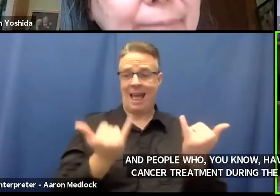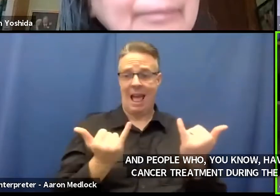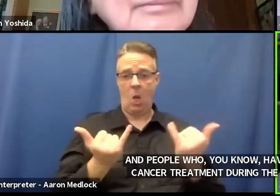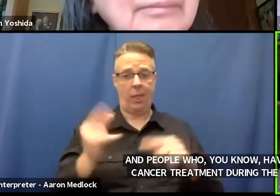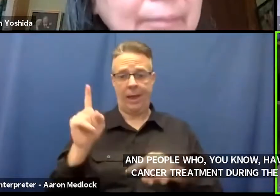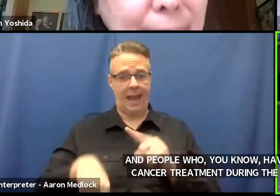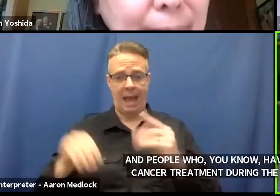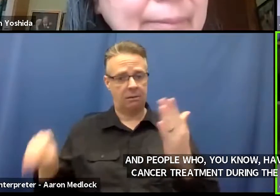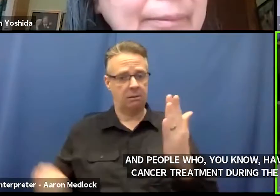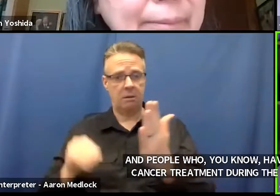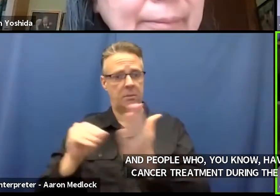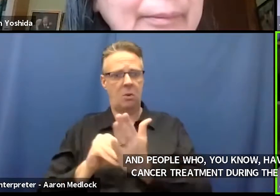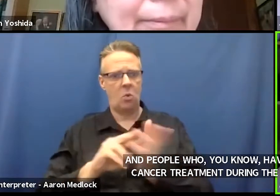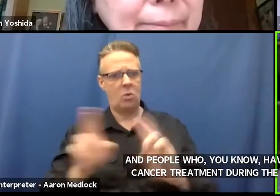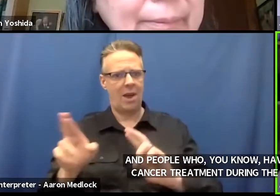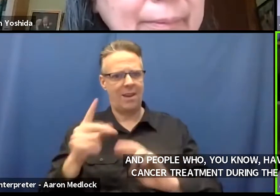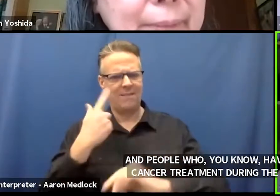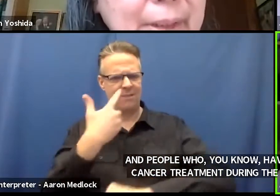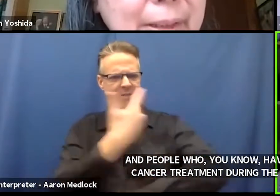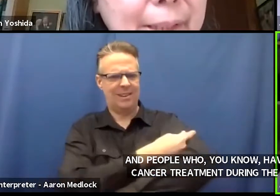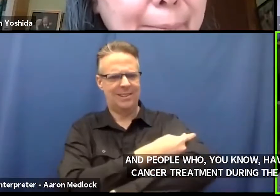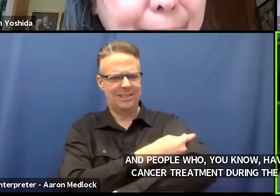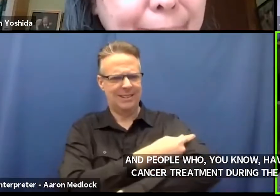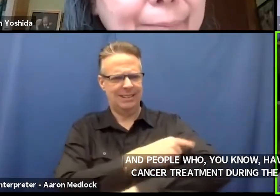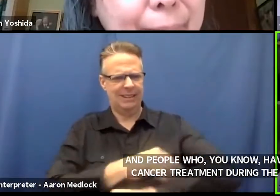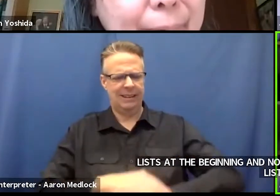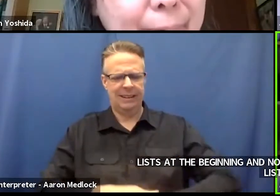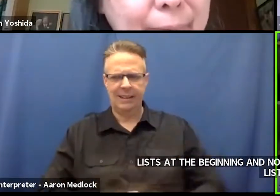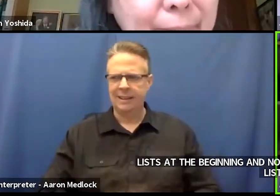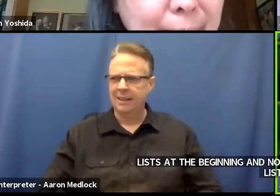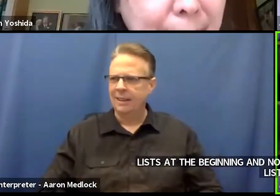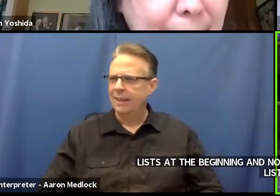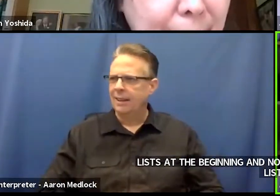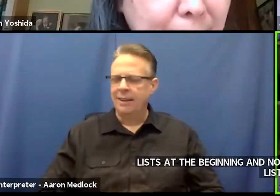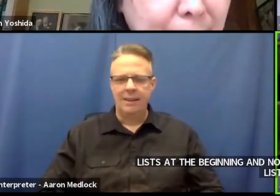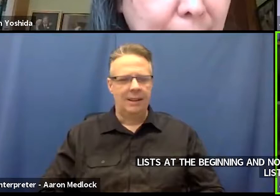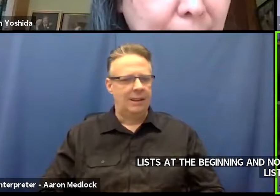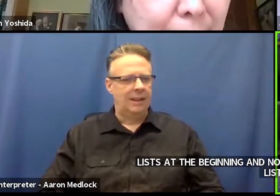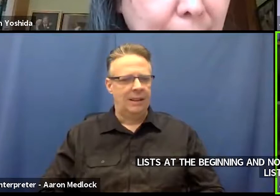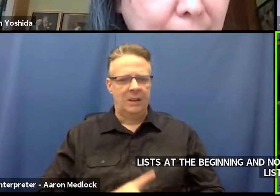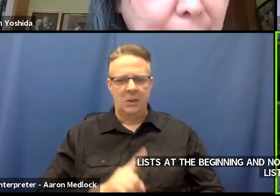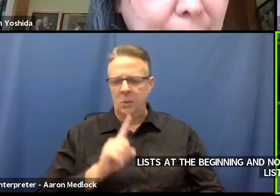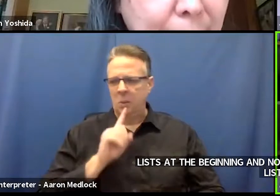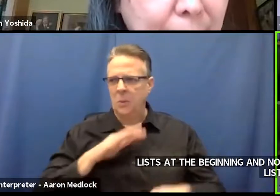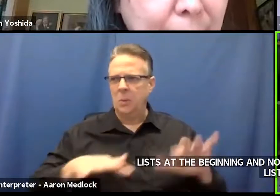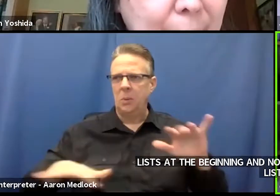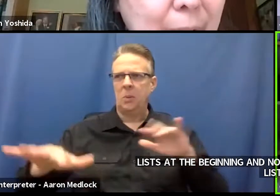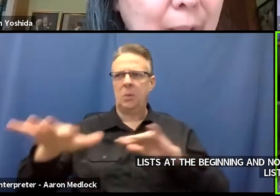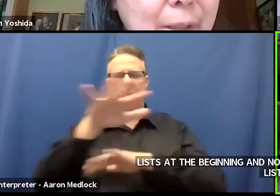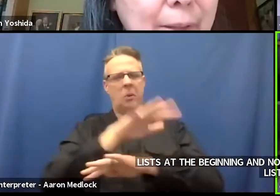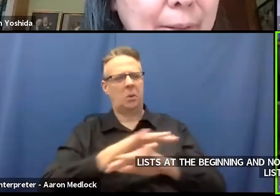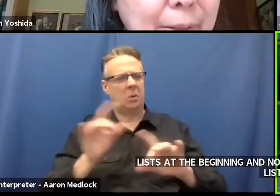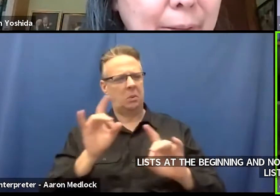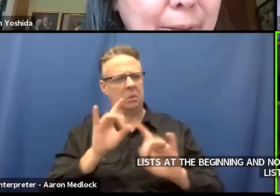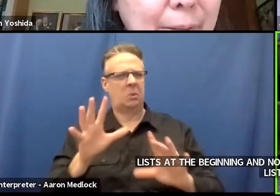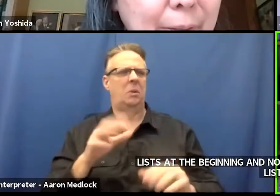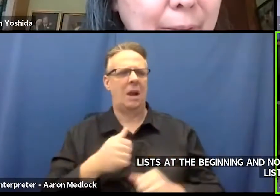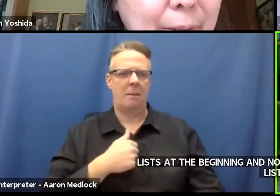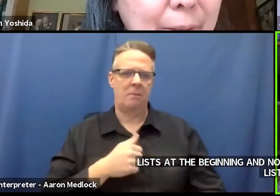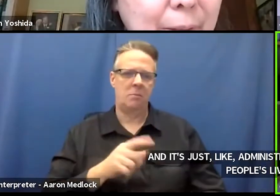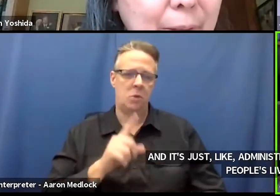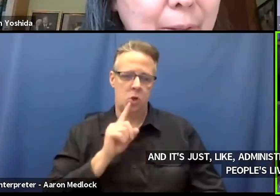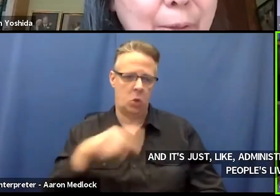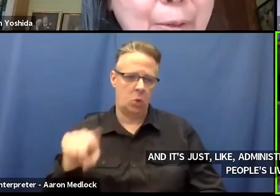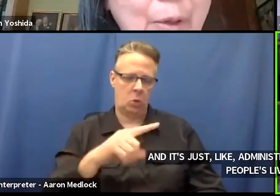lists. And it's just like administrative disasters around people's lives, right? But I'm sure I'm not telling you